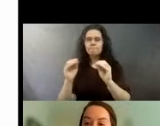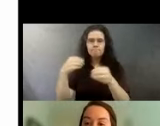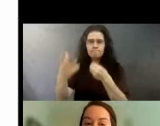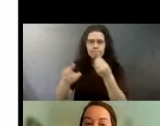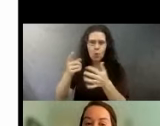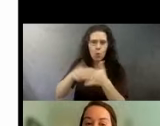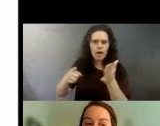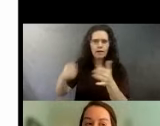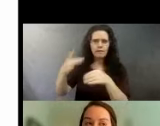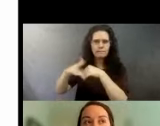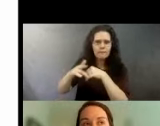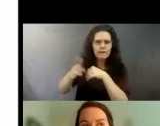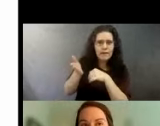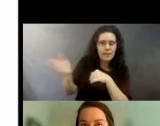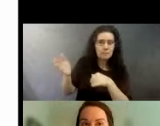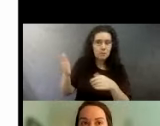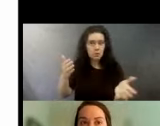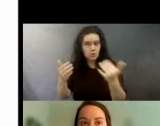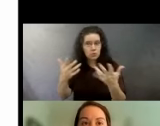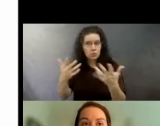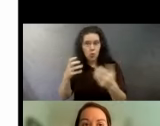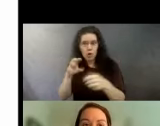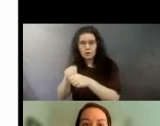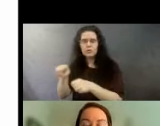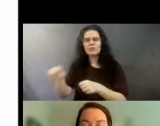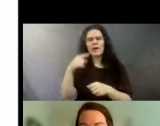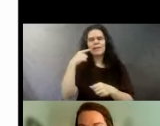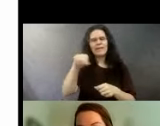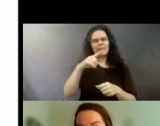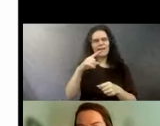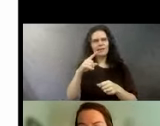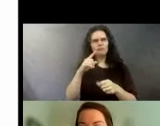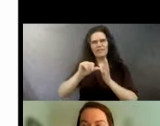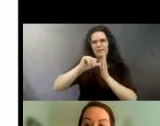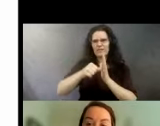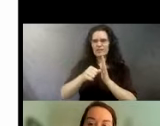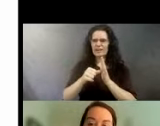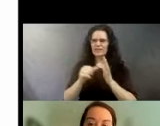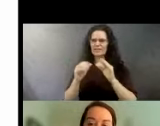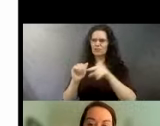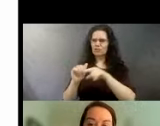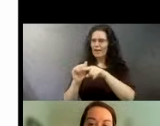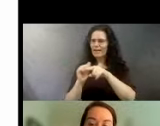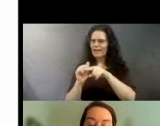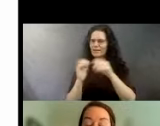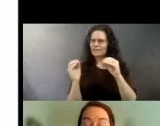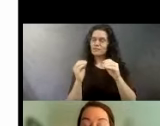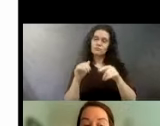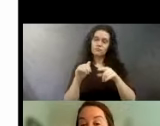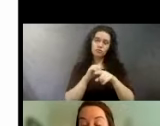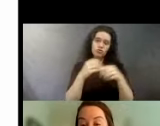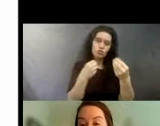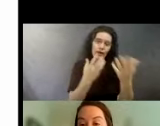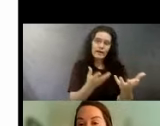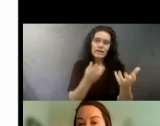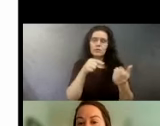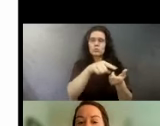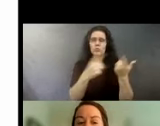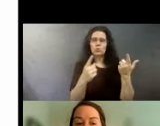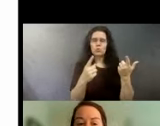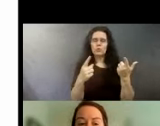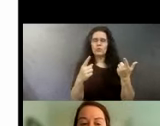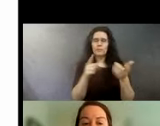of awareness and training, both of the patients or clients as well as the other medical providers.